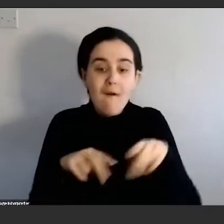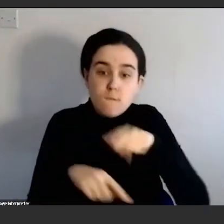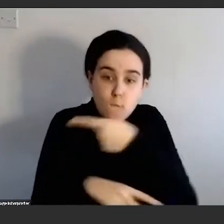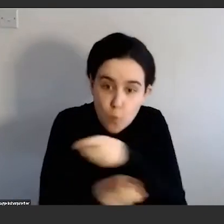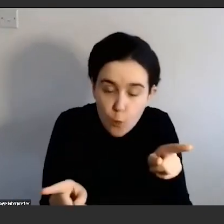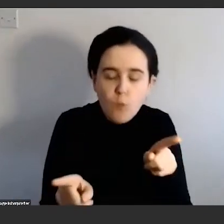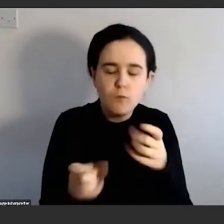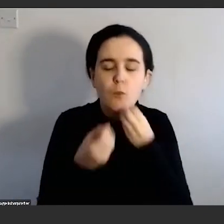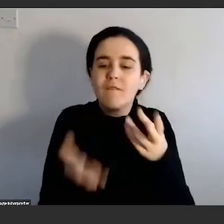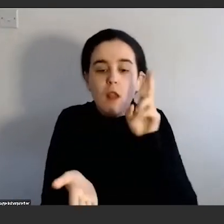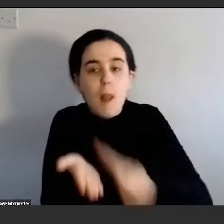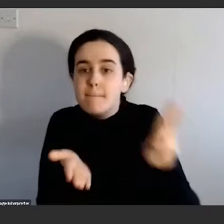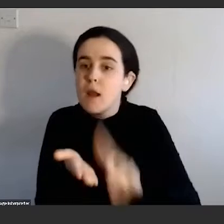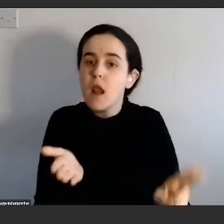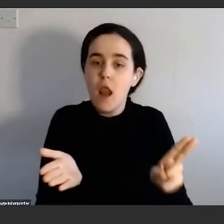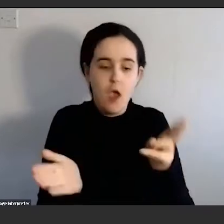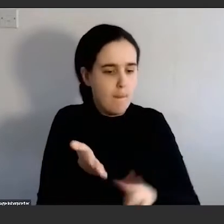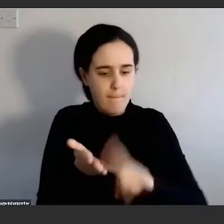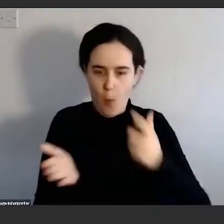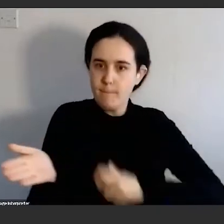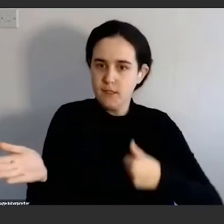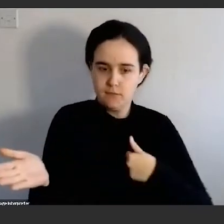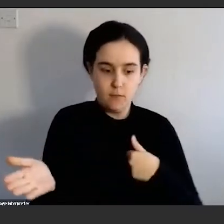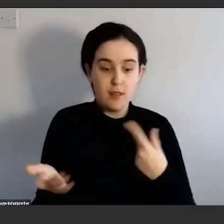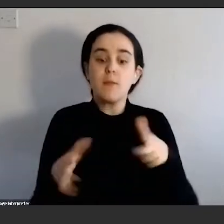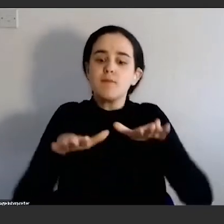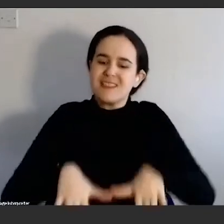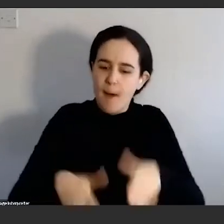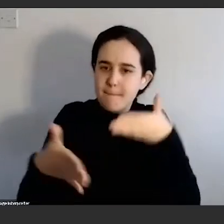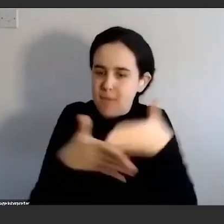these barriers? That keep us apart.